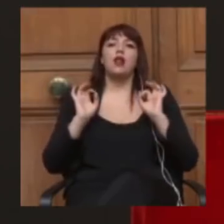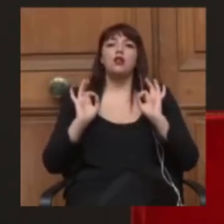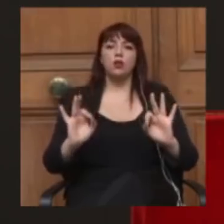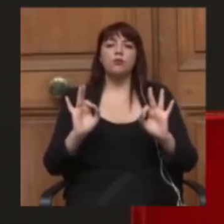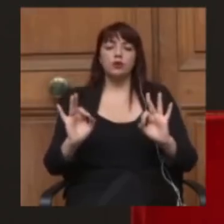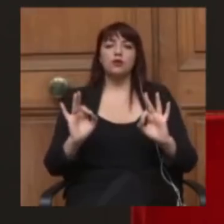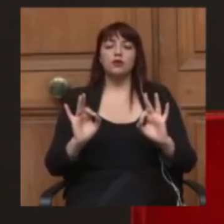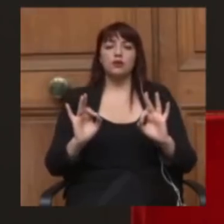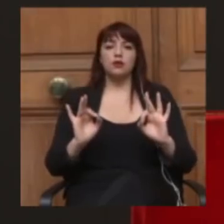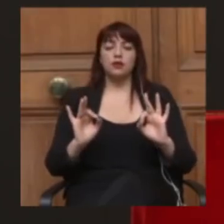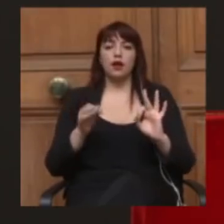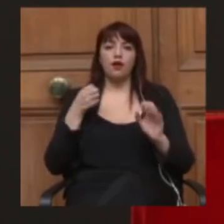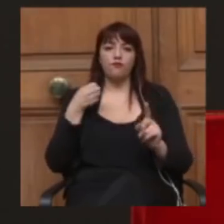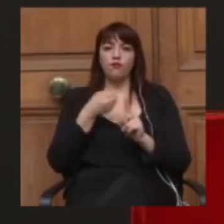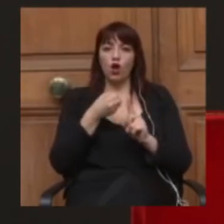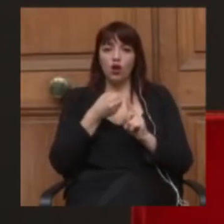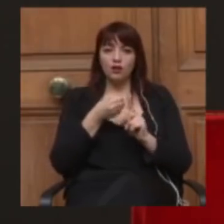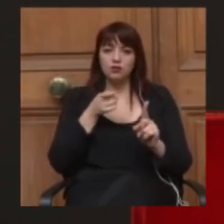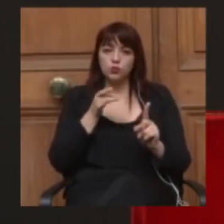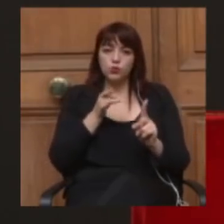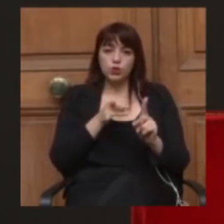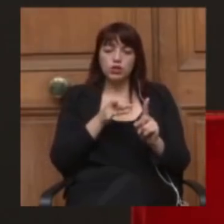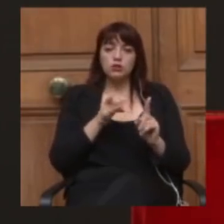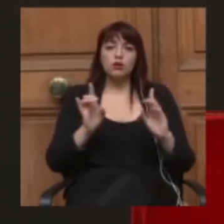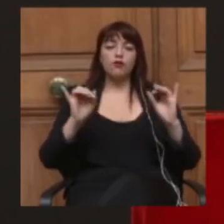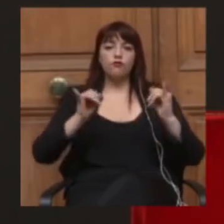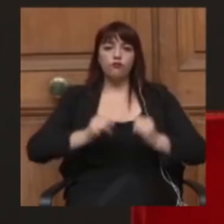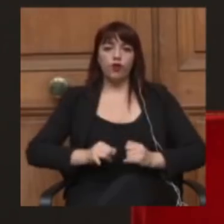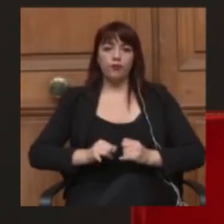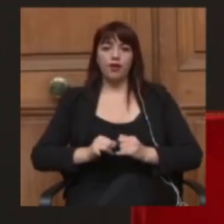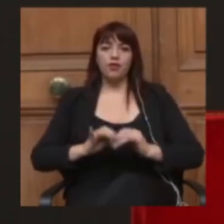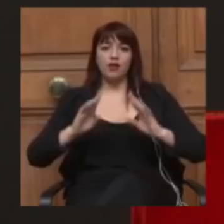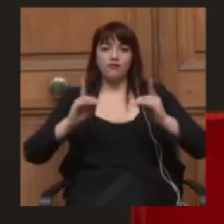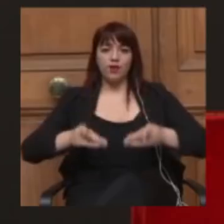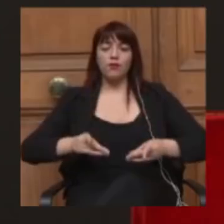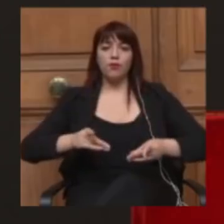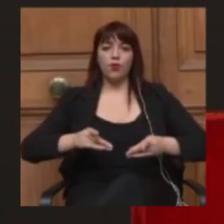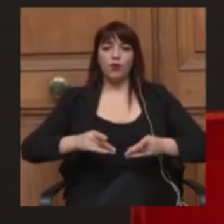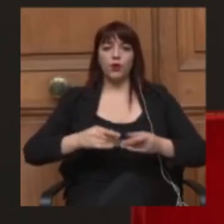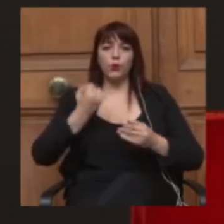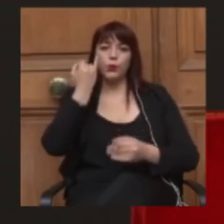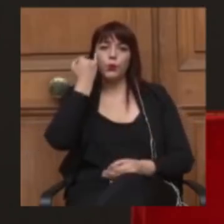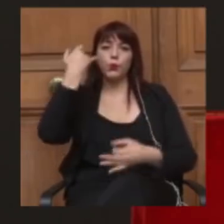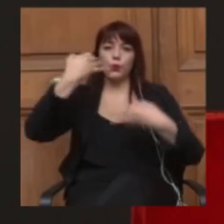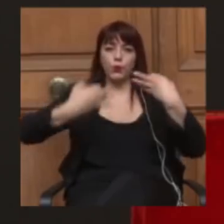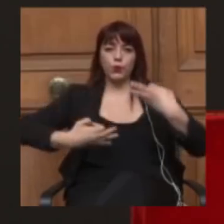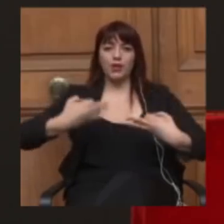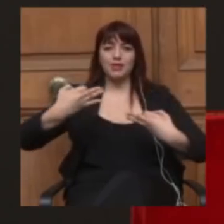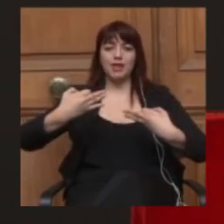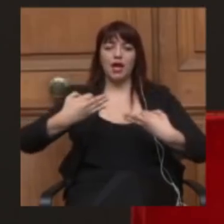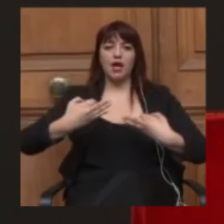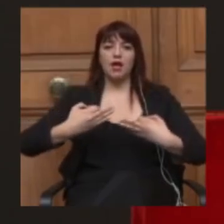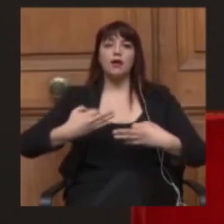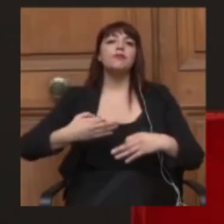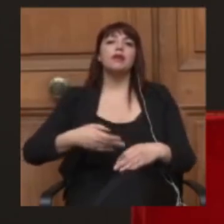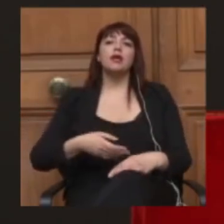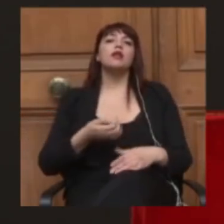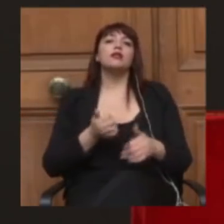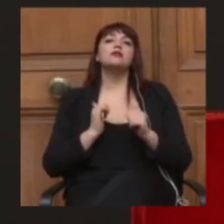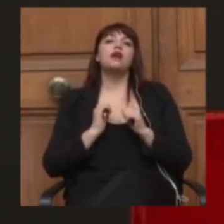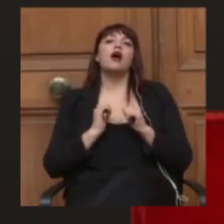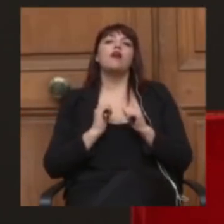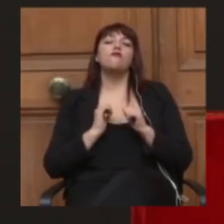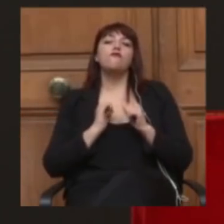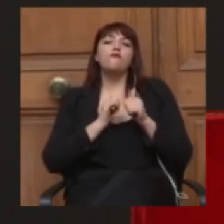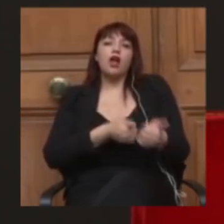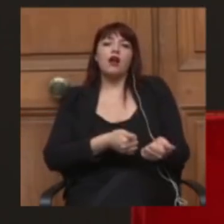need a way of calling radical injustice into question. In